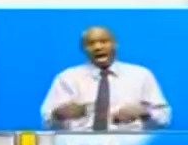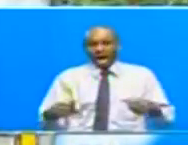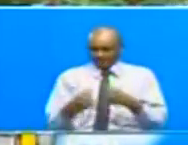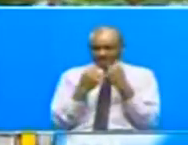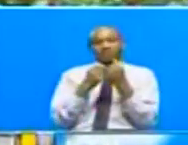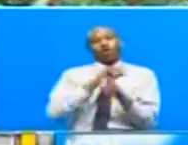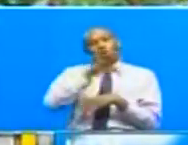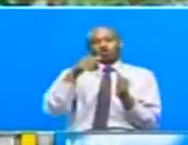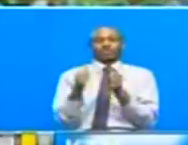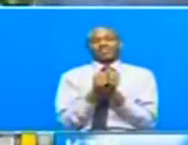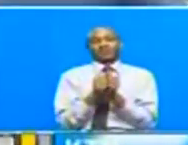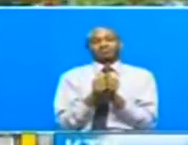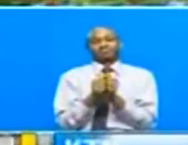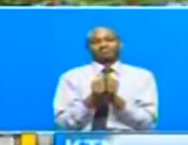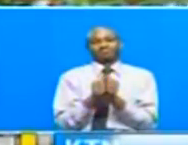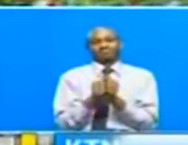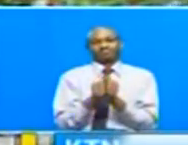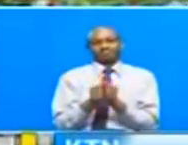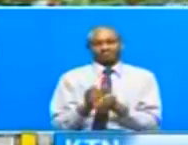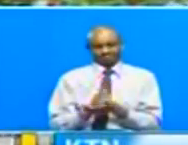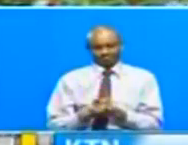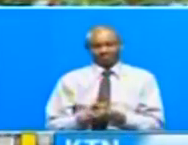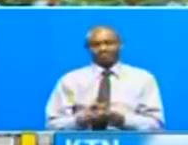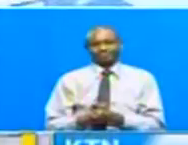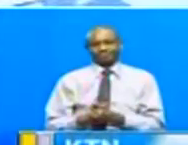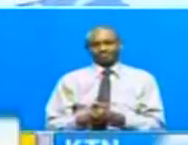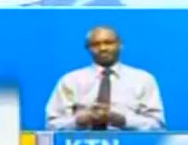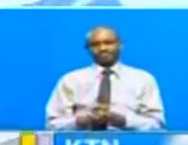board. Patrick Amimo, KTN, Nairobi.